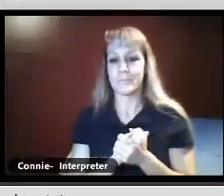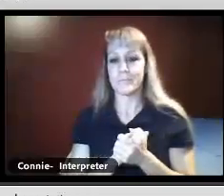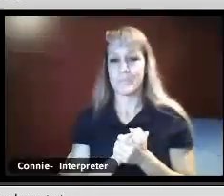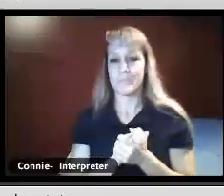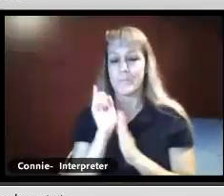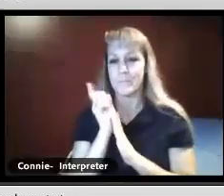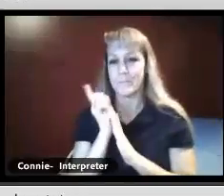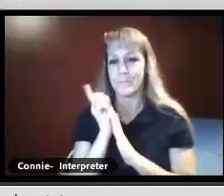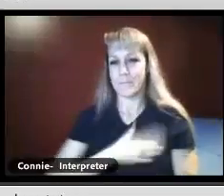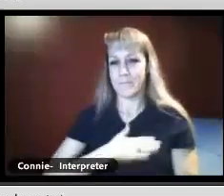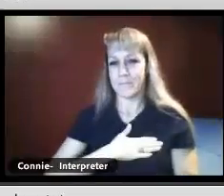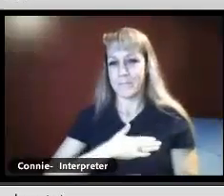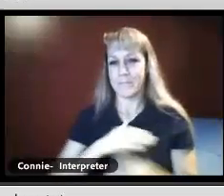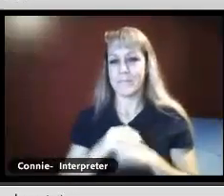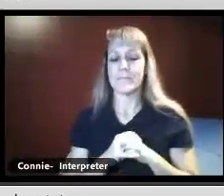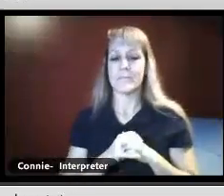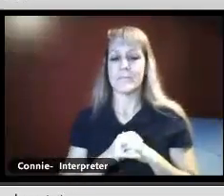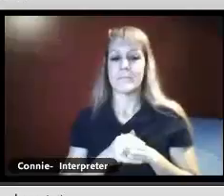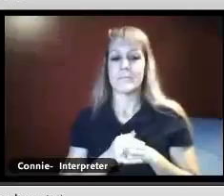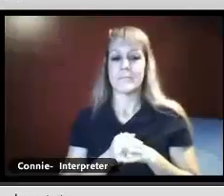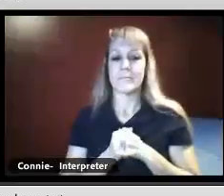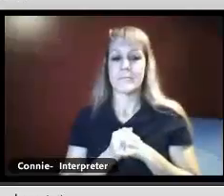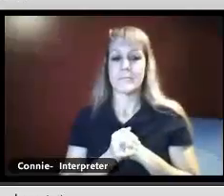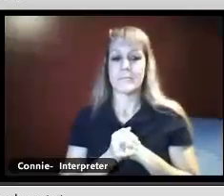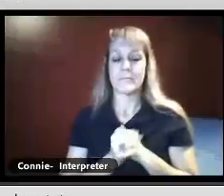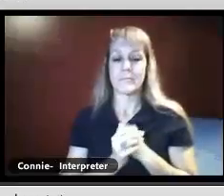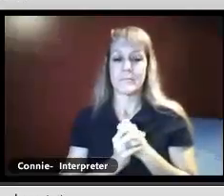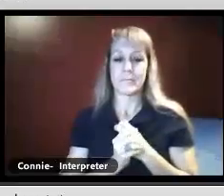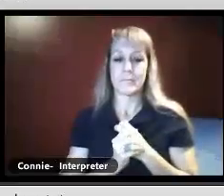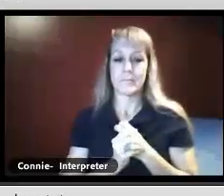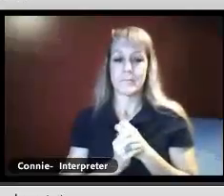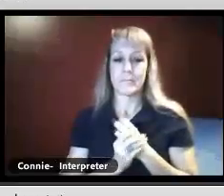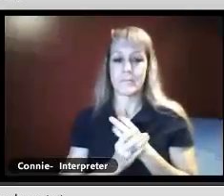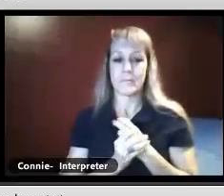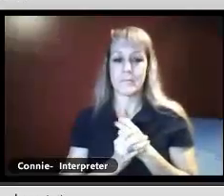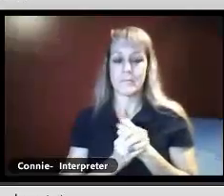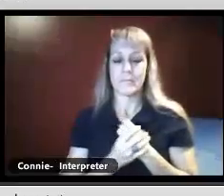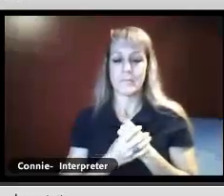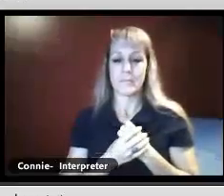moment, please. I'm going to take you to AMSR.